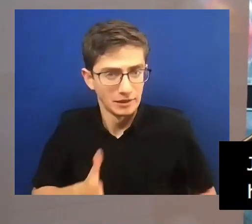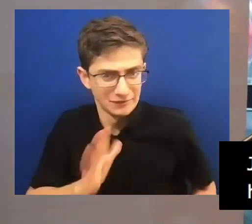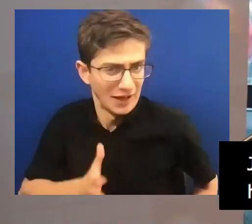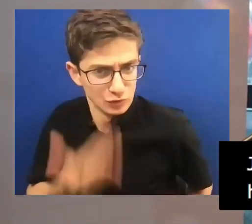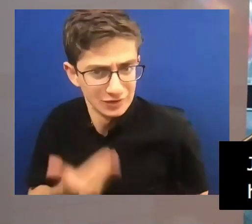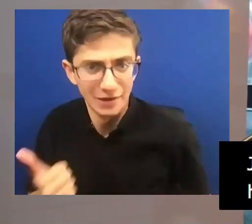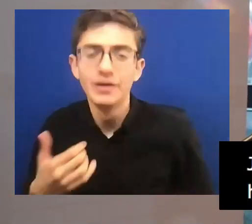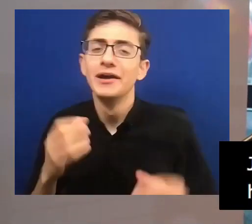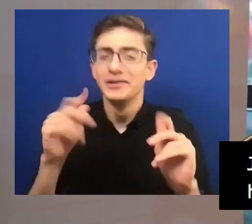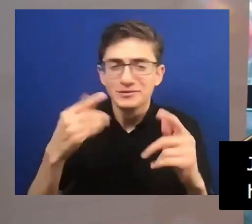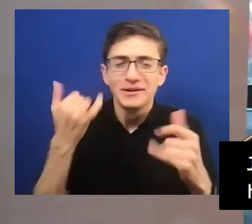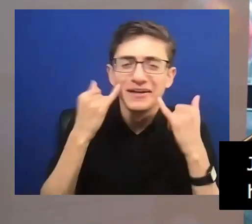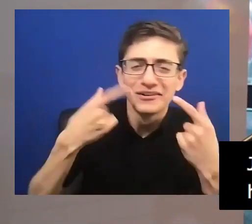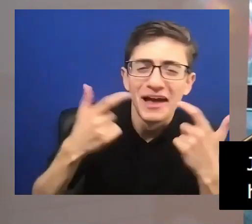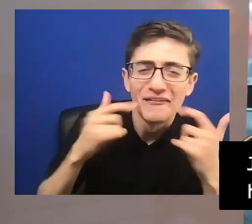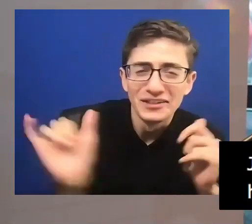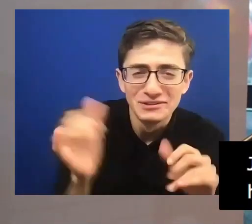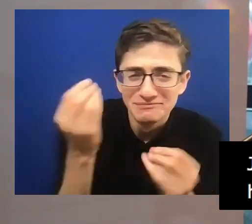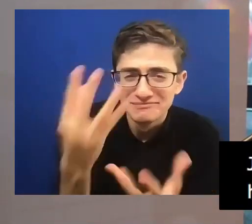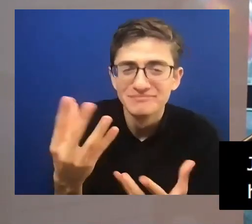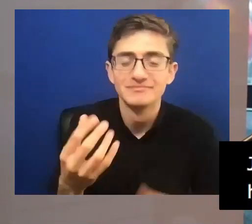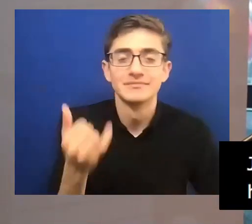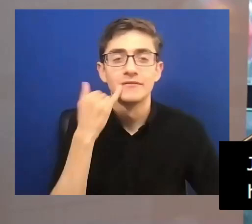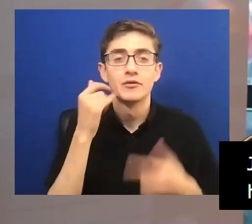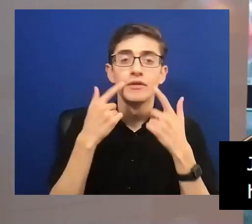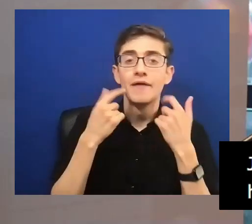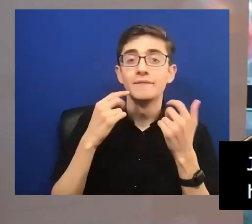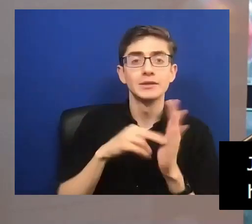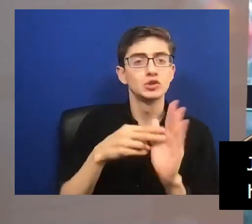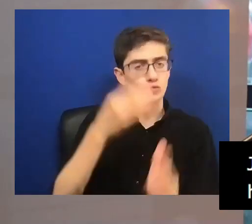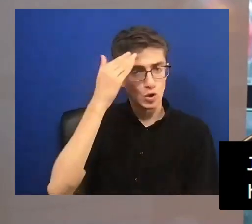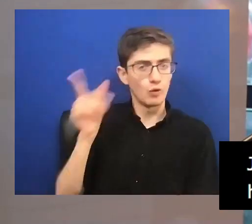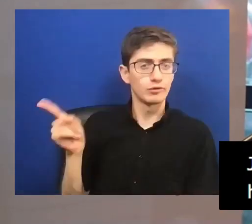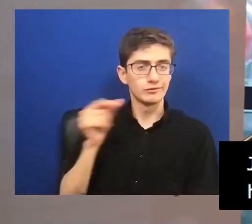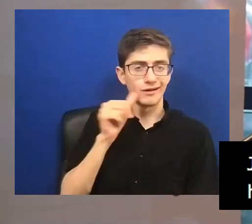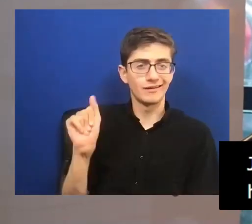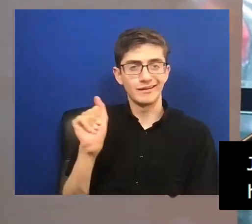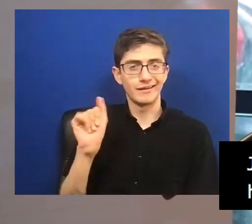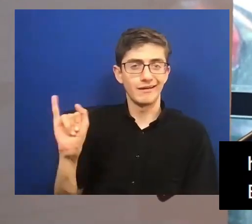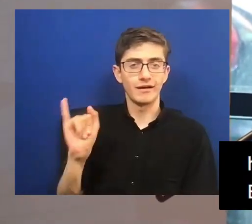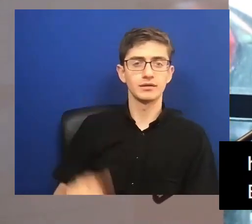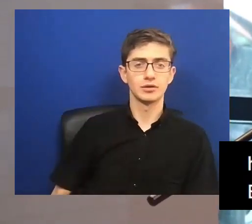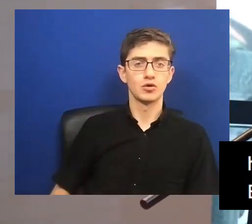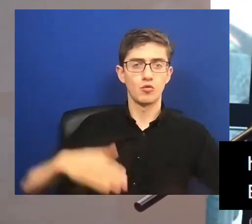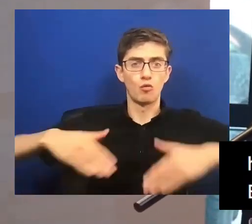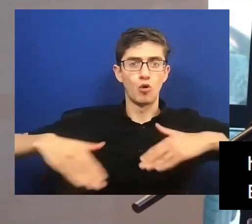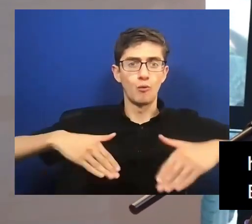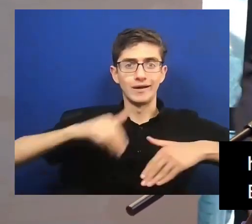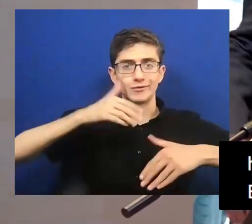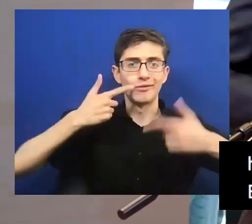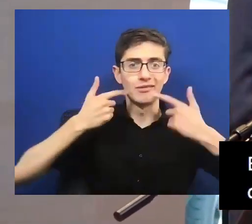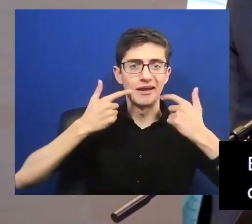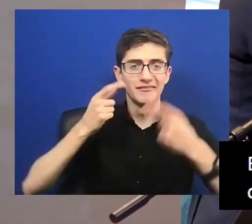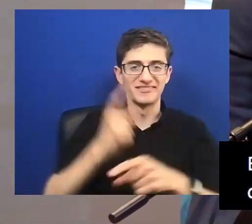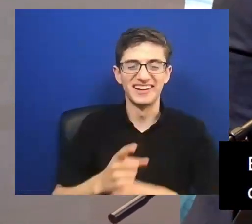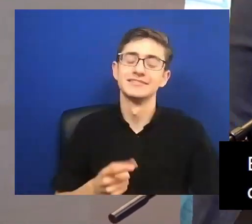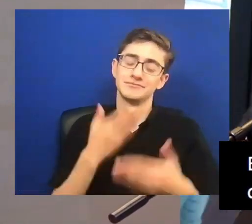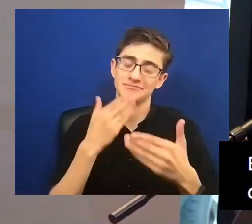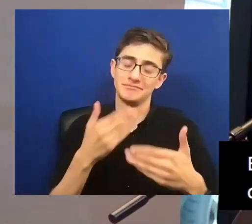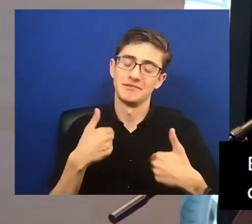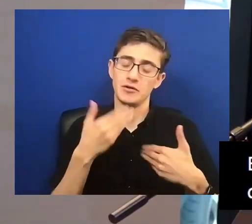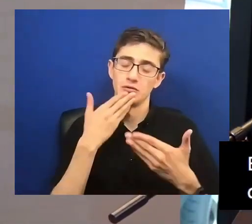It's okay. That way you know the person next to you is not AI because they're laughing, right? Thank you so much. Have a great day and listen well.